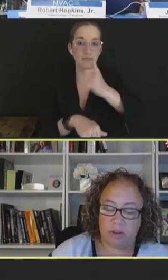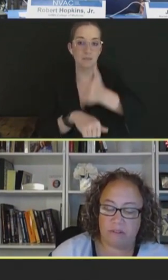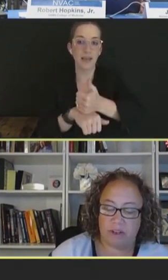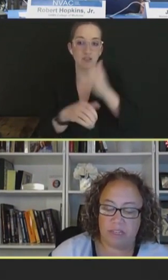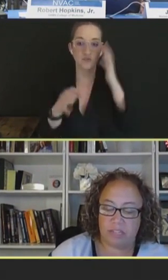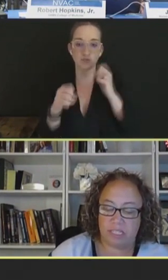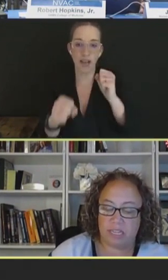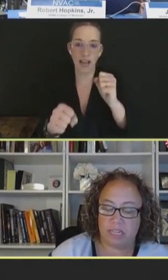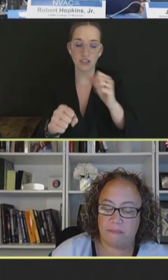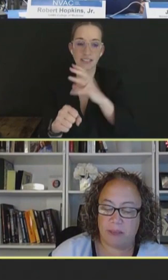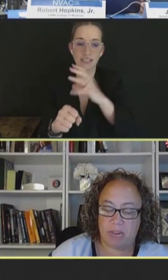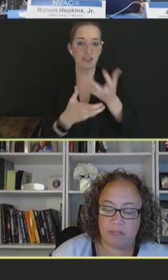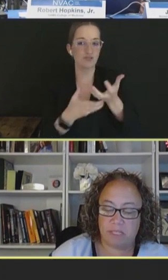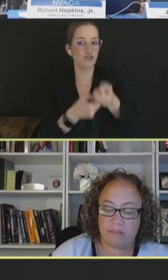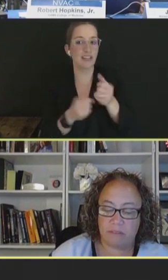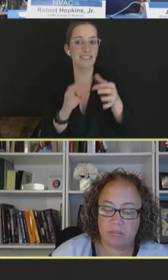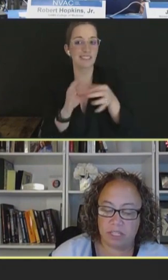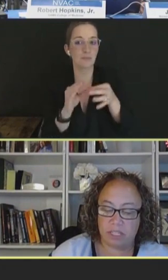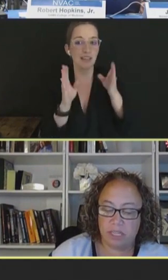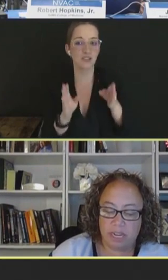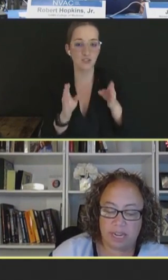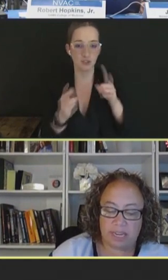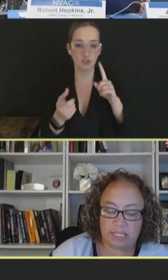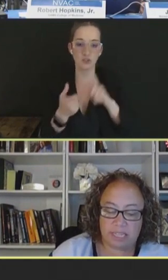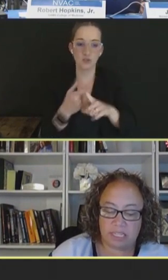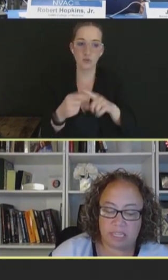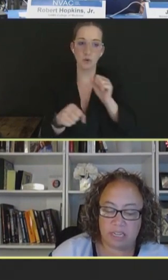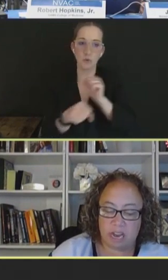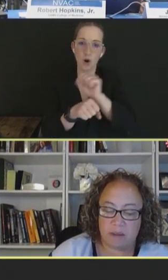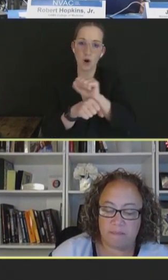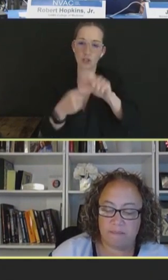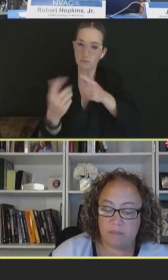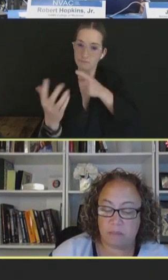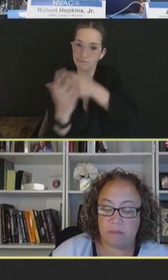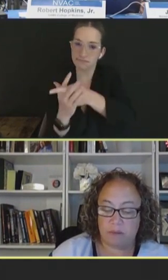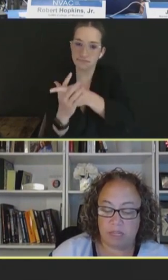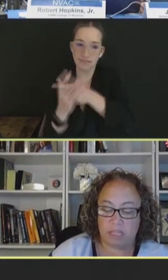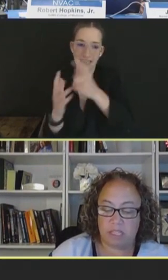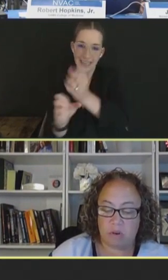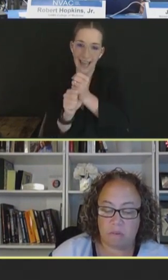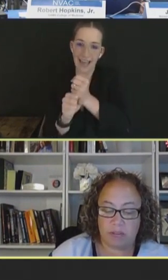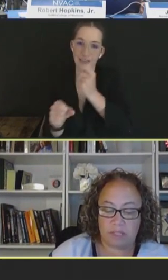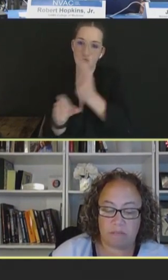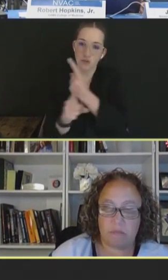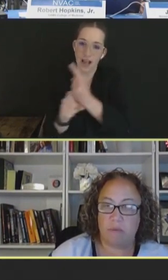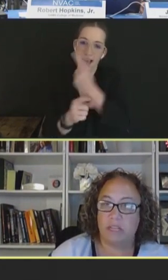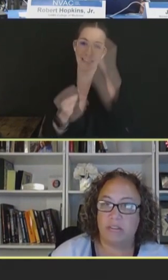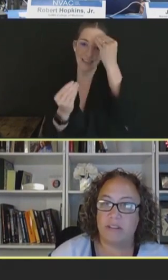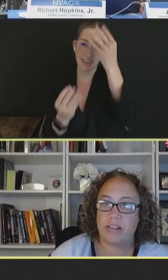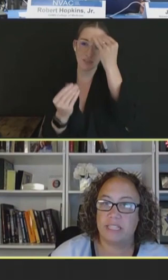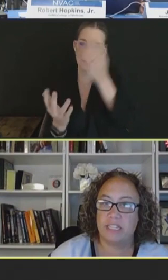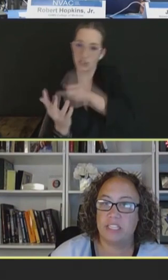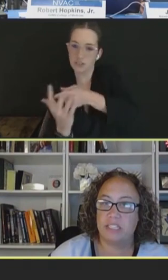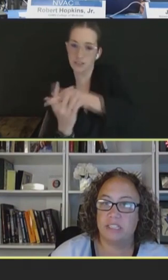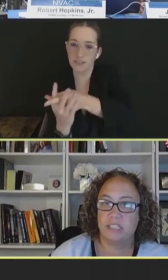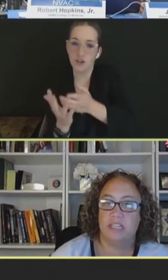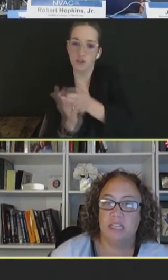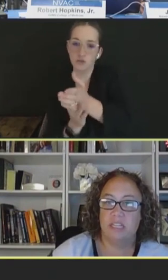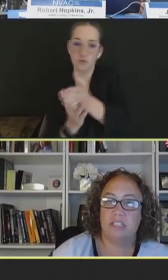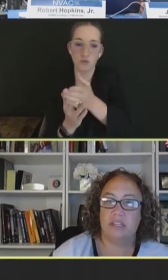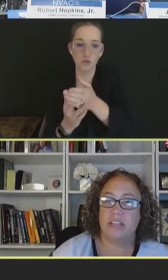really work around addressing and combating misinformation and conducting, some of them are conducting home-based or mobile clinic